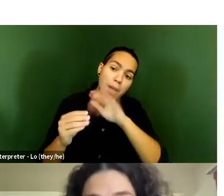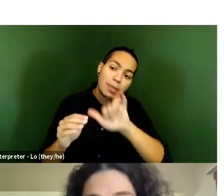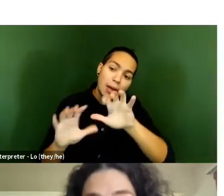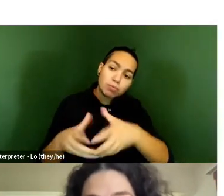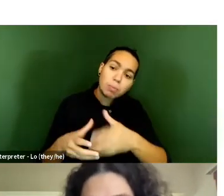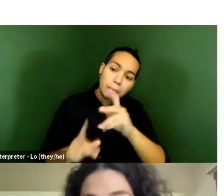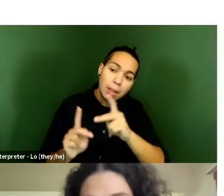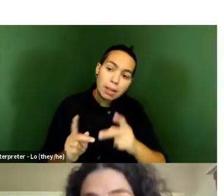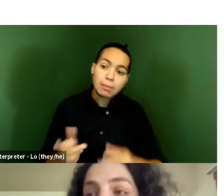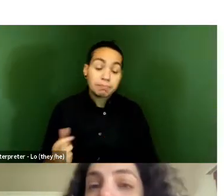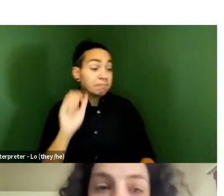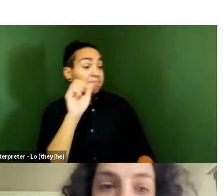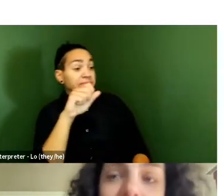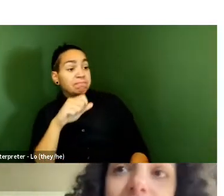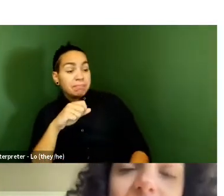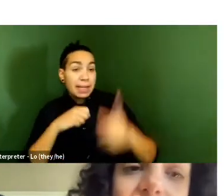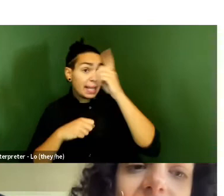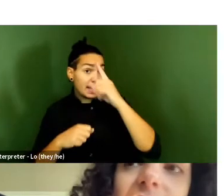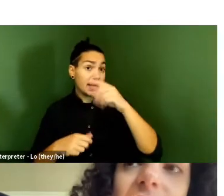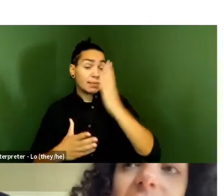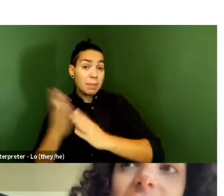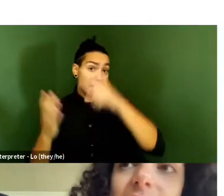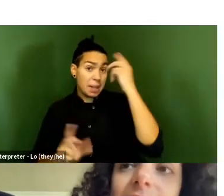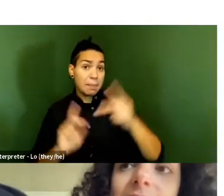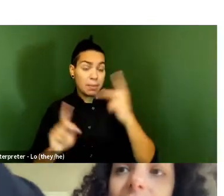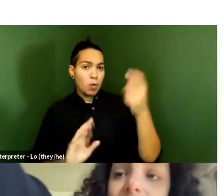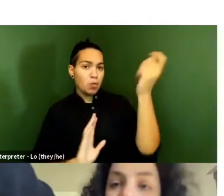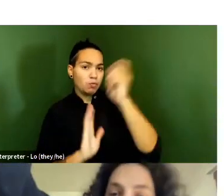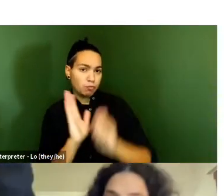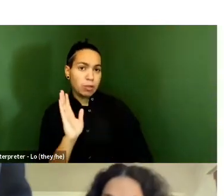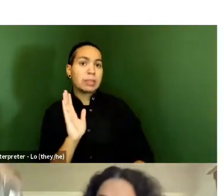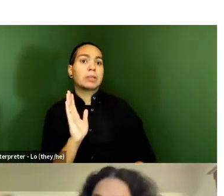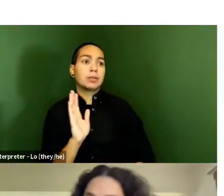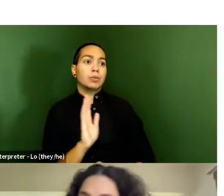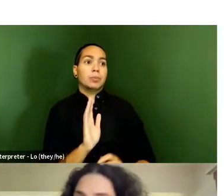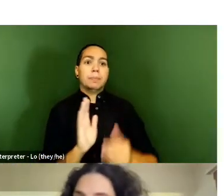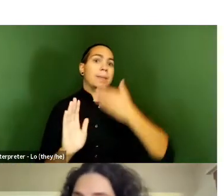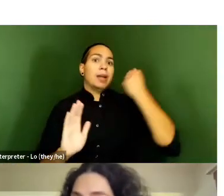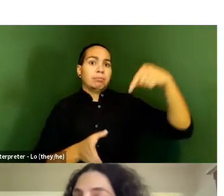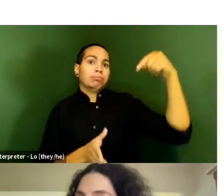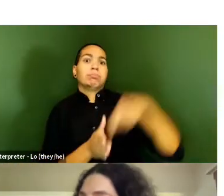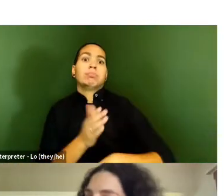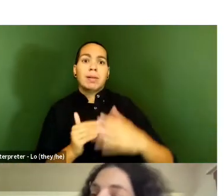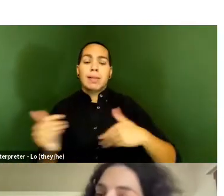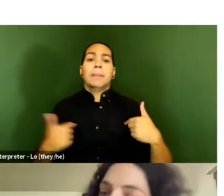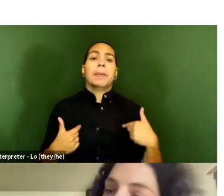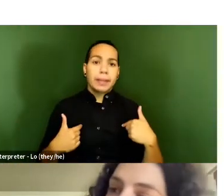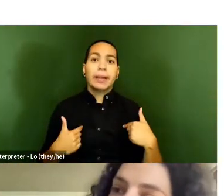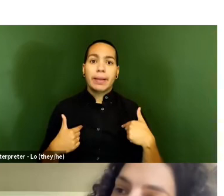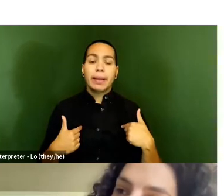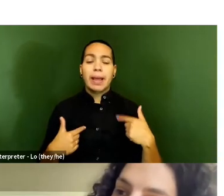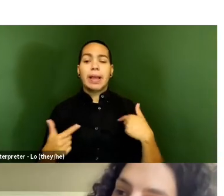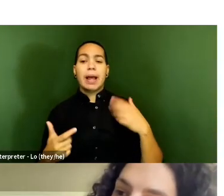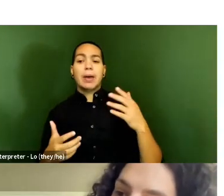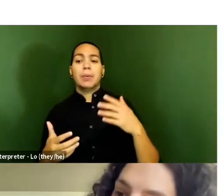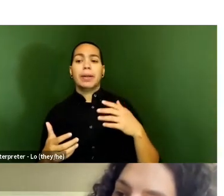Yeah, and I also think that there are Black people who've written and can speak to this even more than me. And I'll make sure to